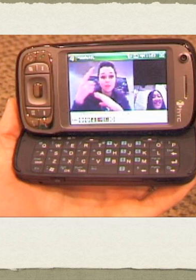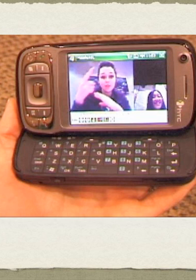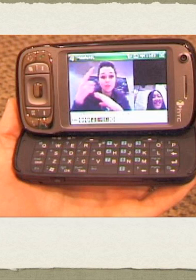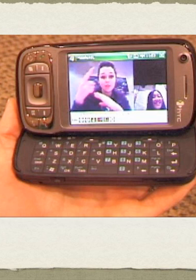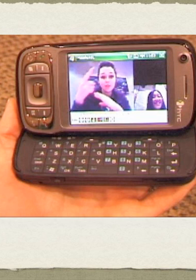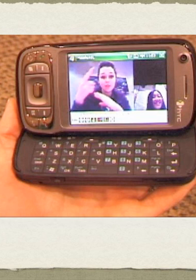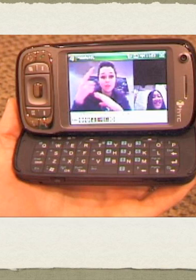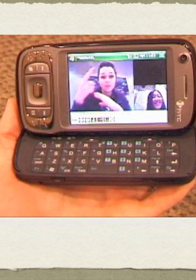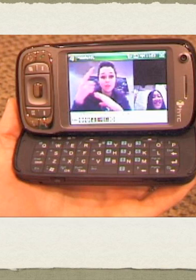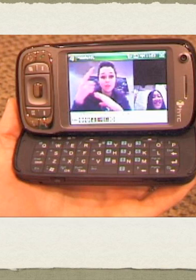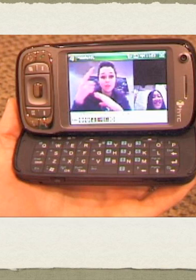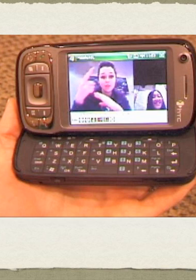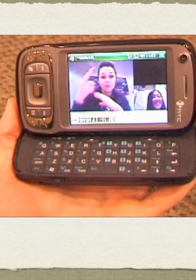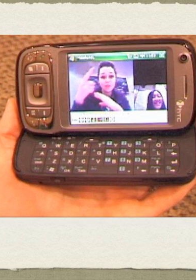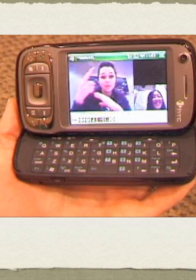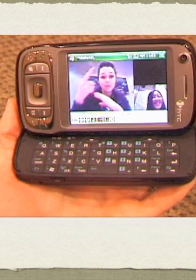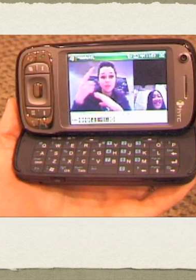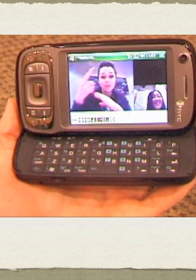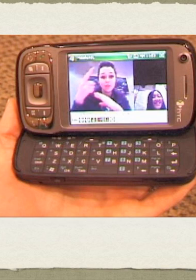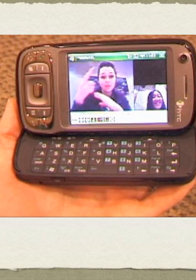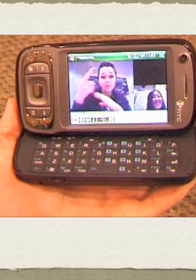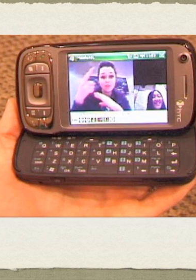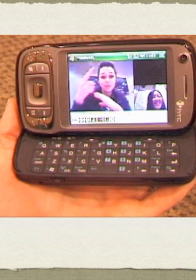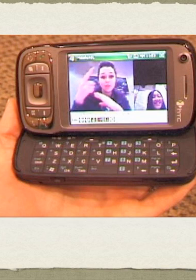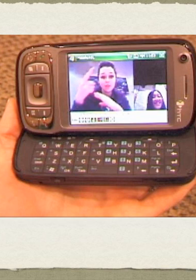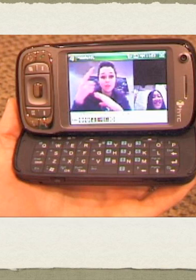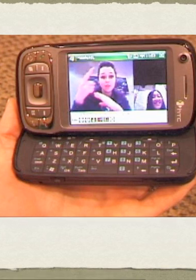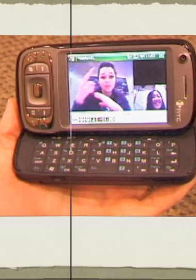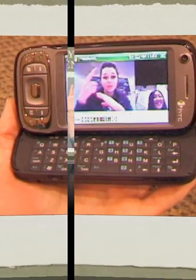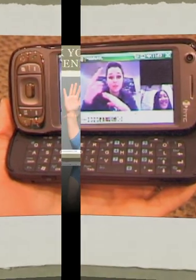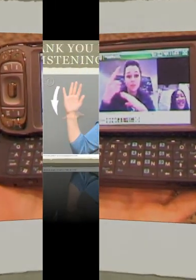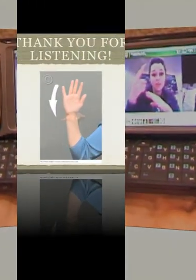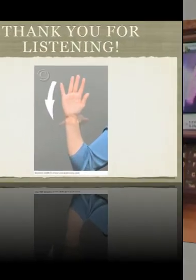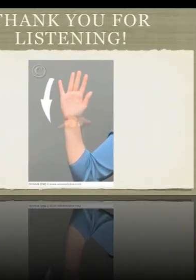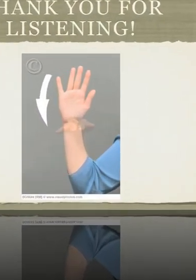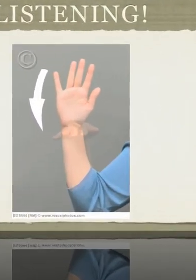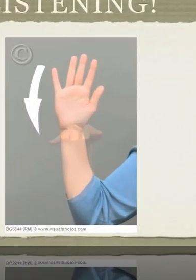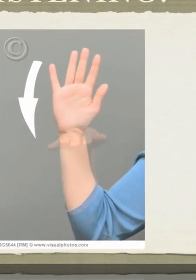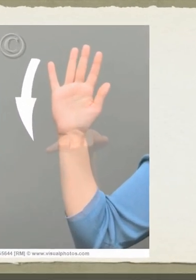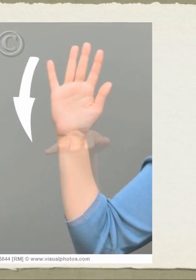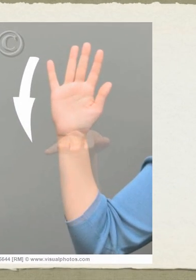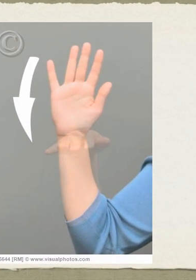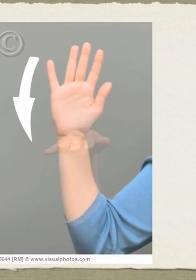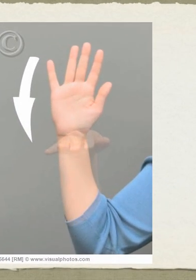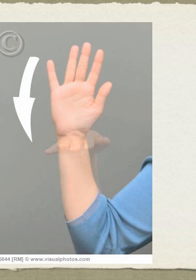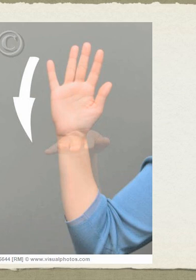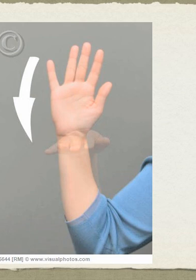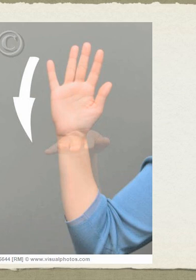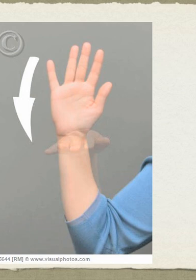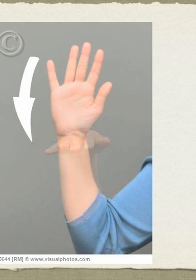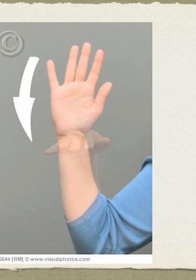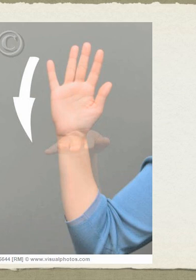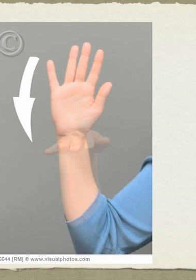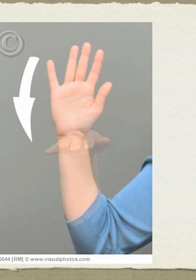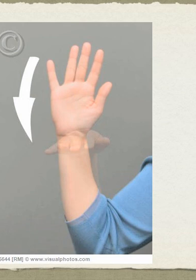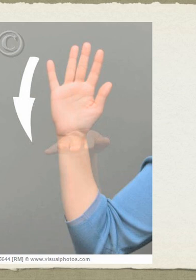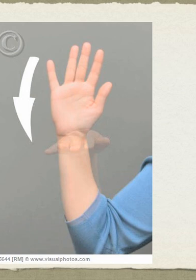with FaceTime, Skype, and other video chats. Thank you for listening.